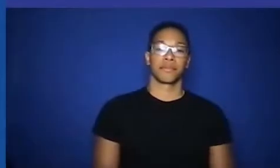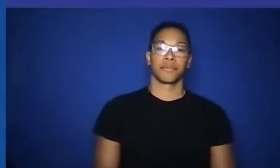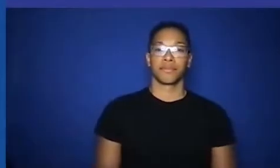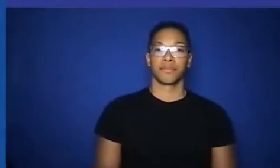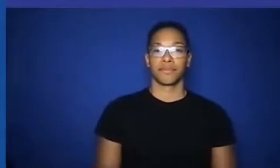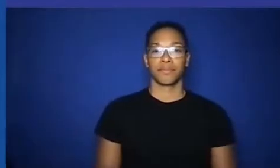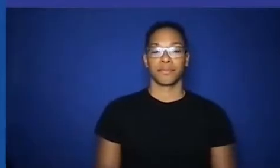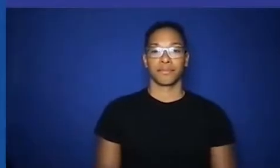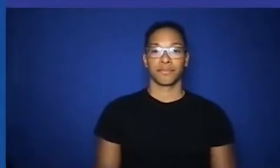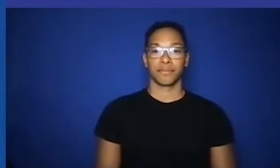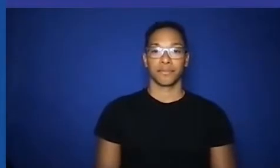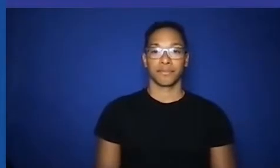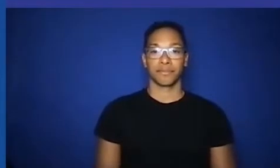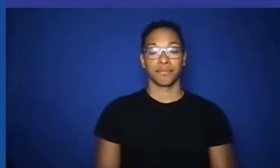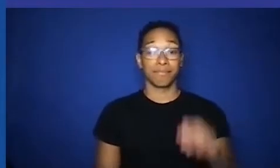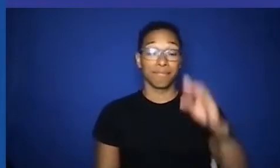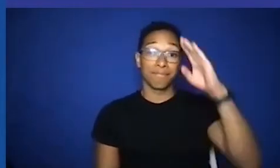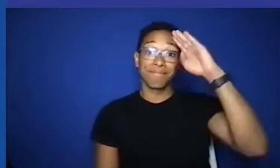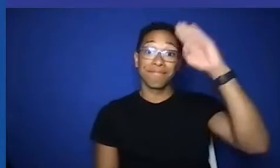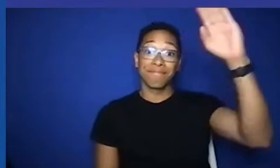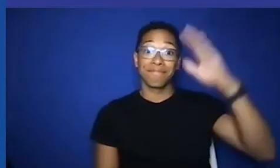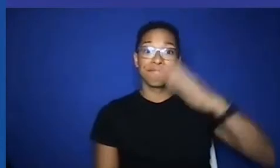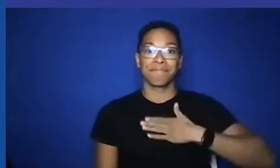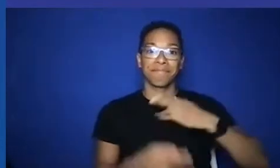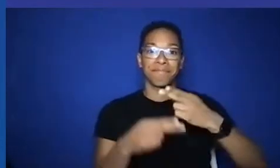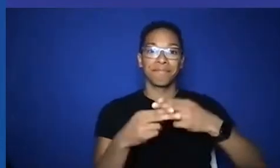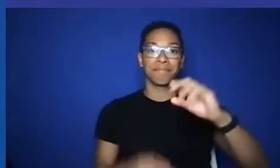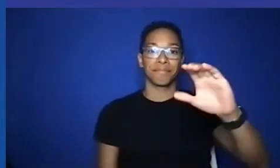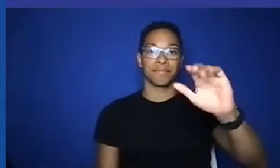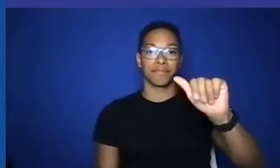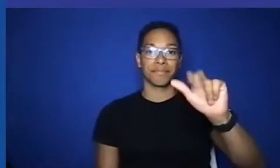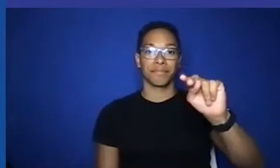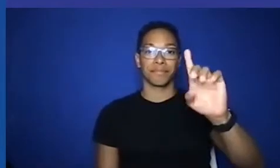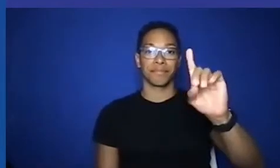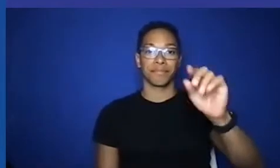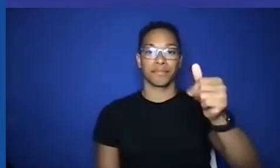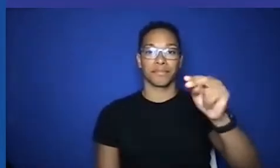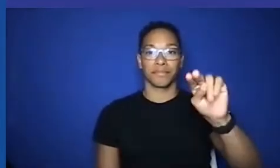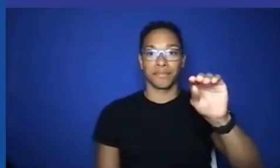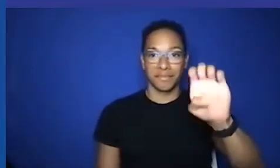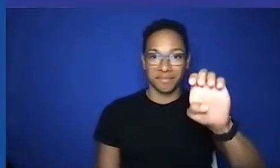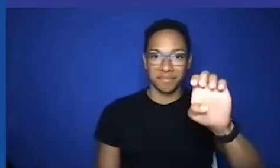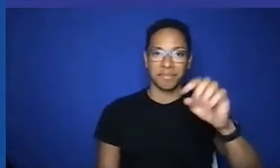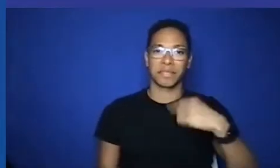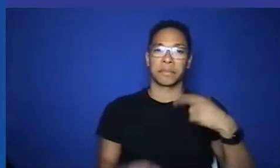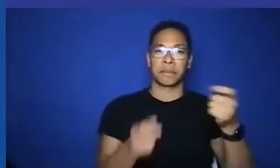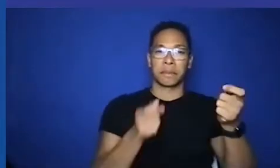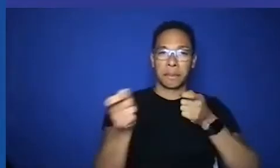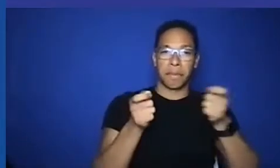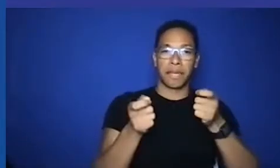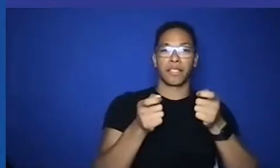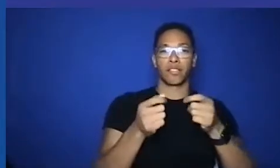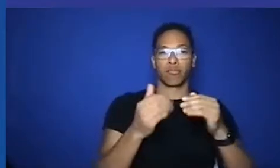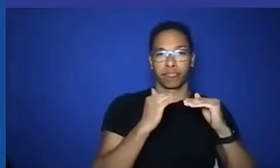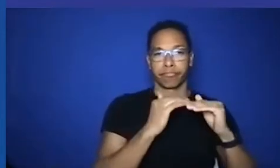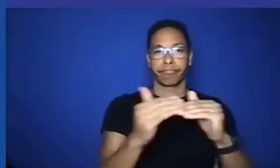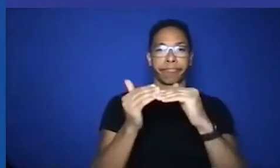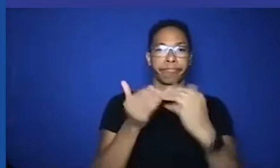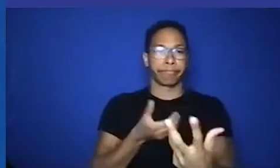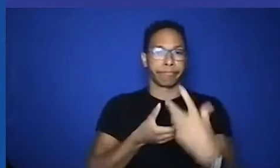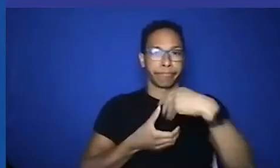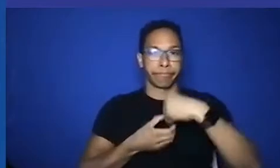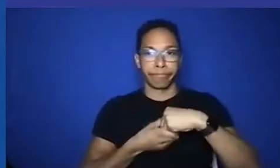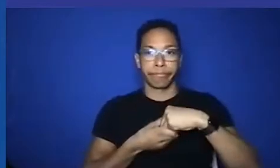Hello, everyone. My name is Candice Thompson Zachary, Manager of Justice, Equity, and Inclusion Initiatives at Dance